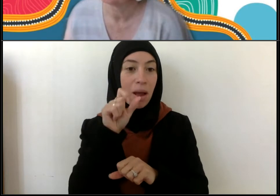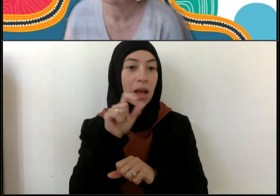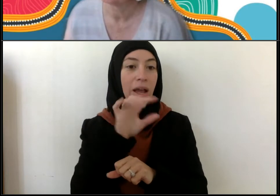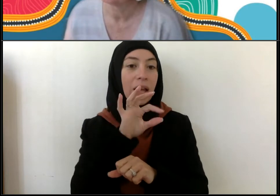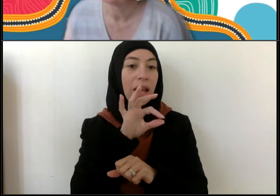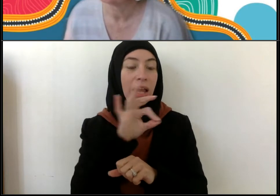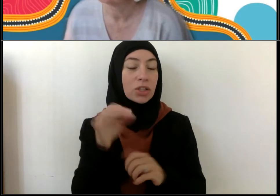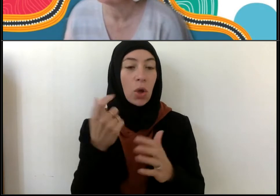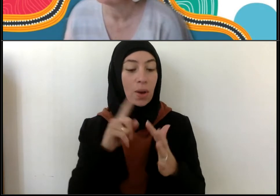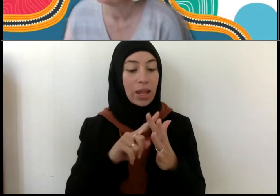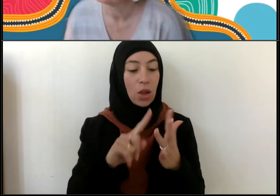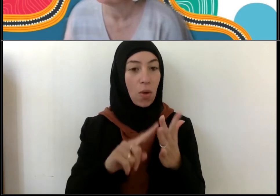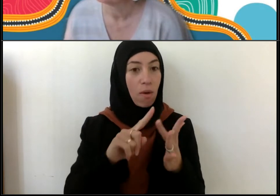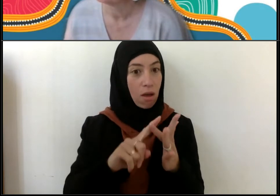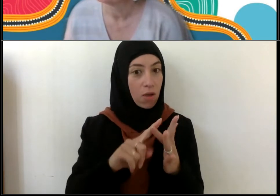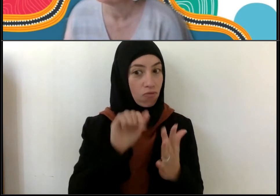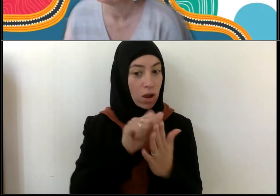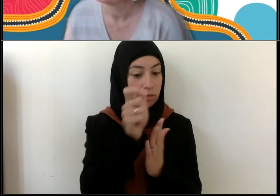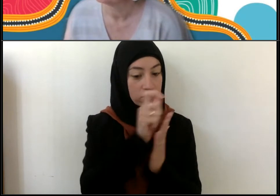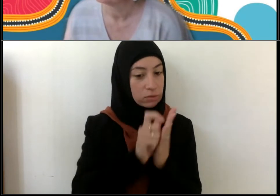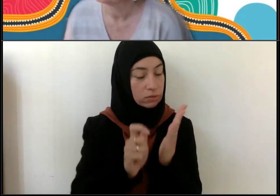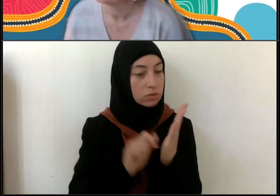They probably need to have it at